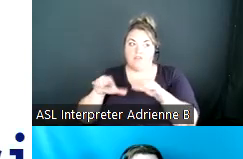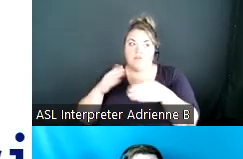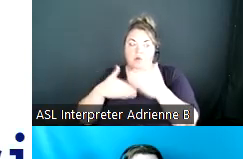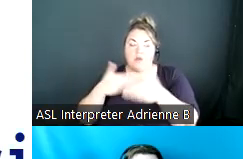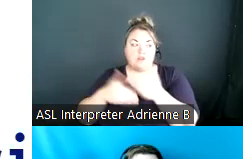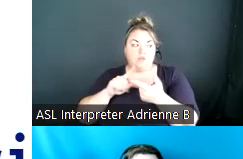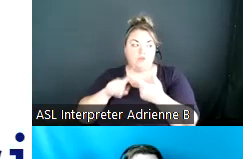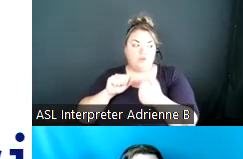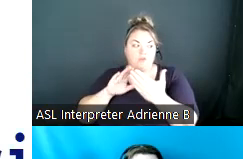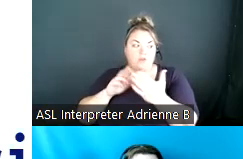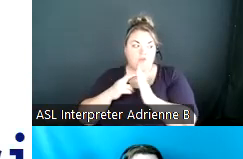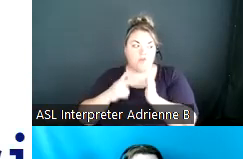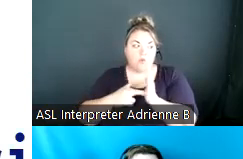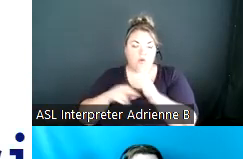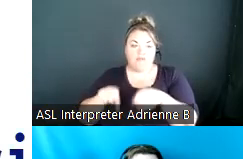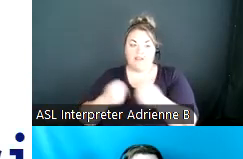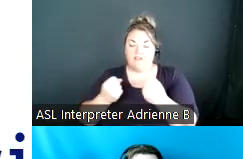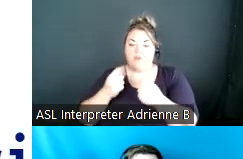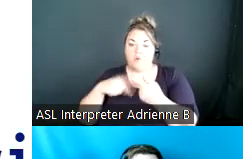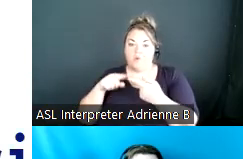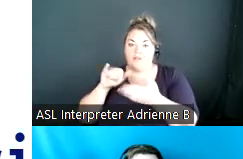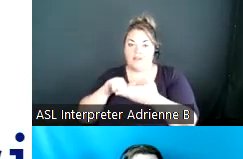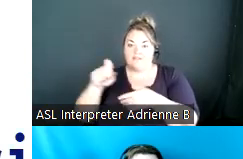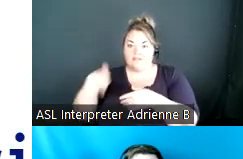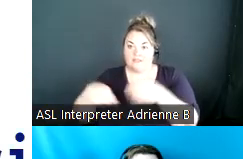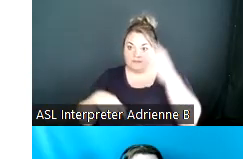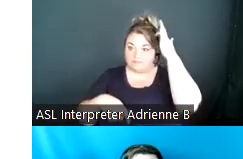to address rule violations whenever that is needed.